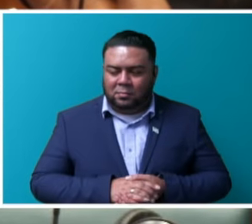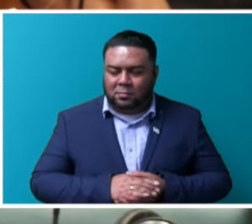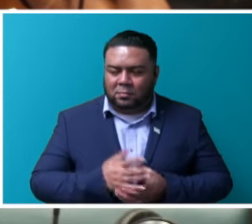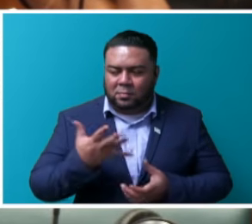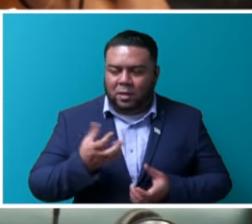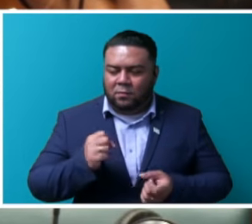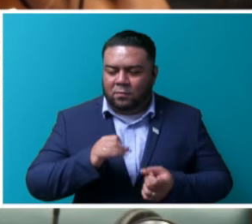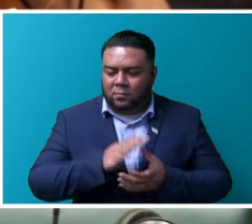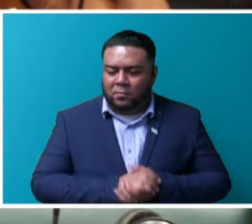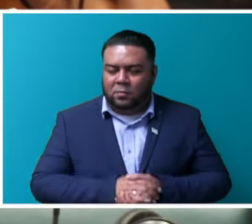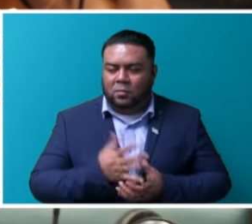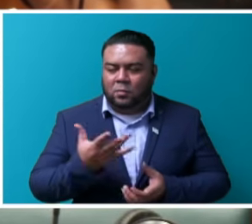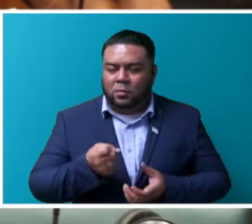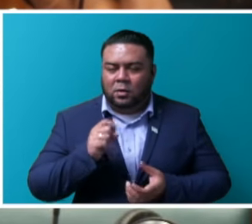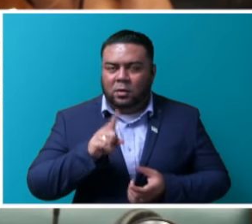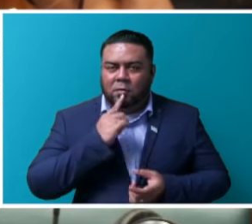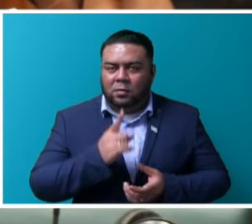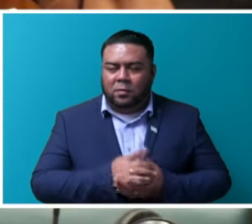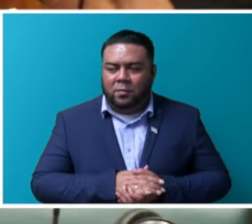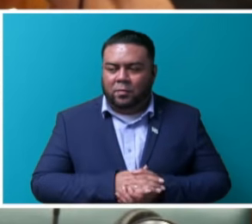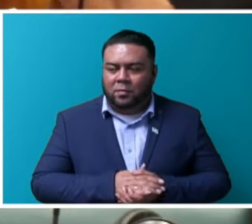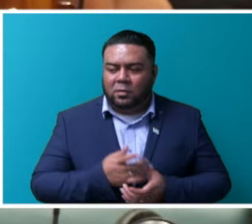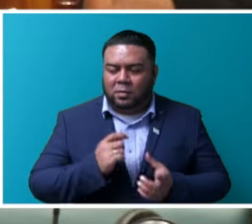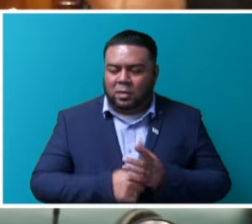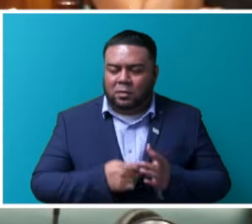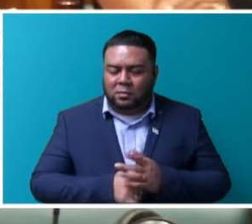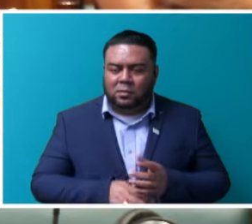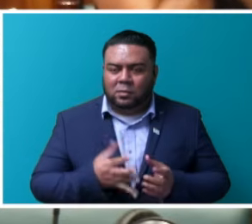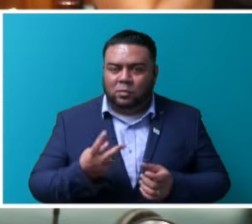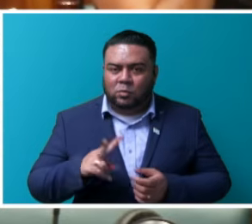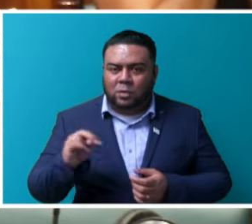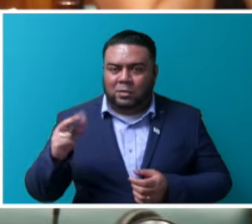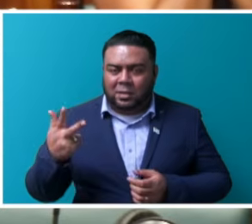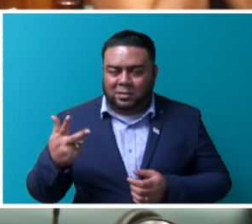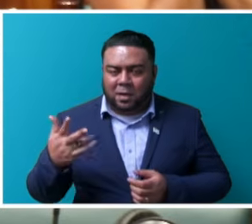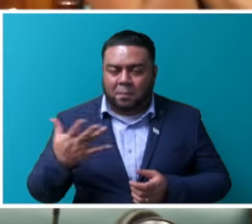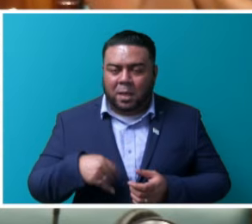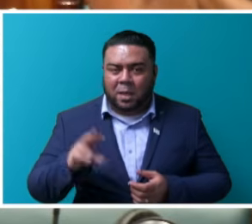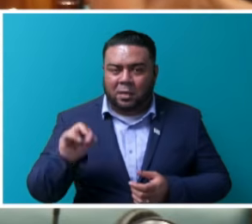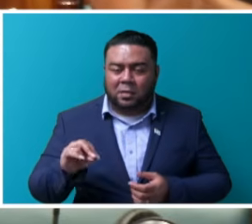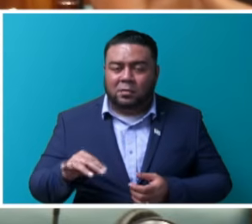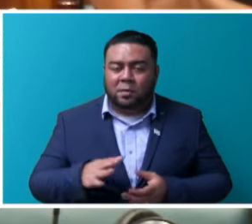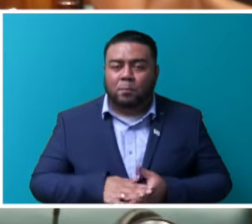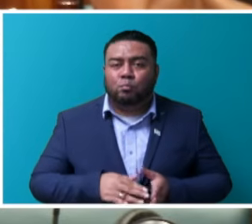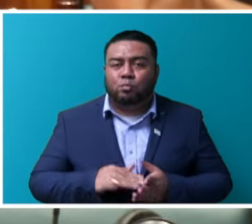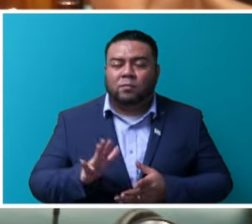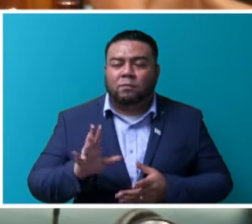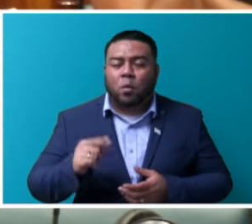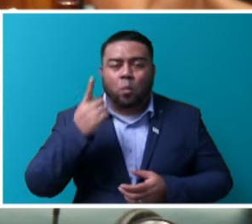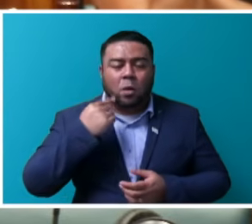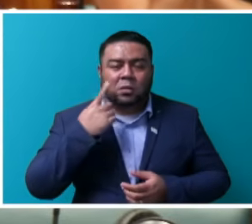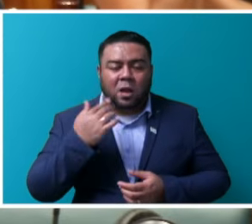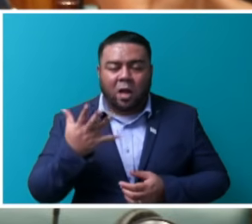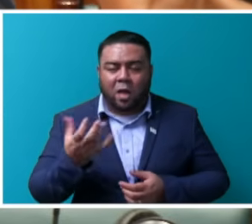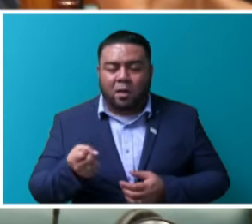strengthens compliance with Water Resource Tax Act 2008 by requiring controller approval for water extraction